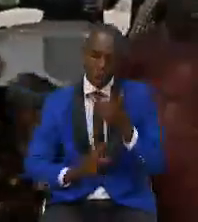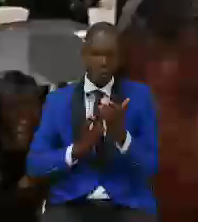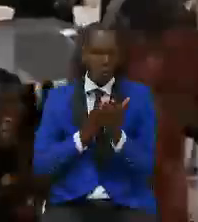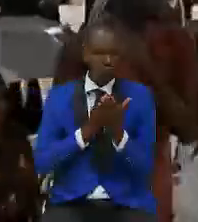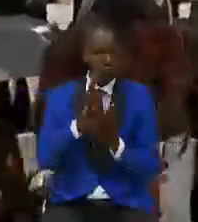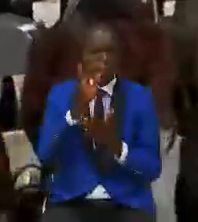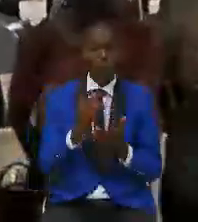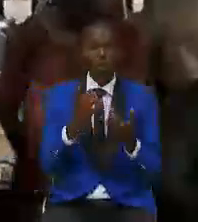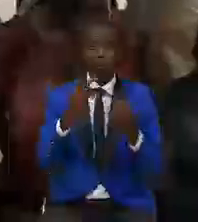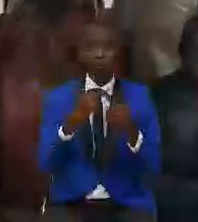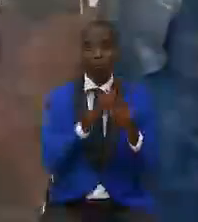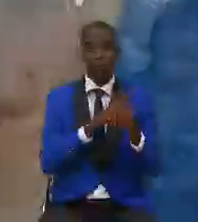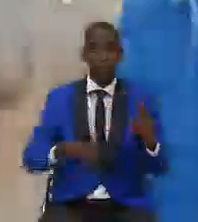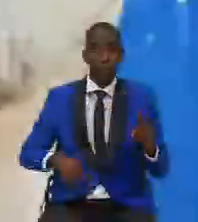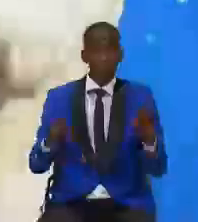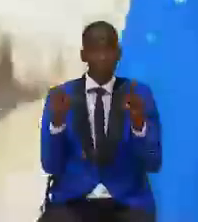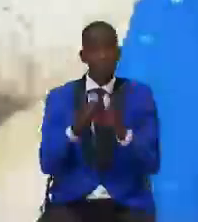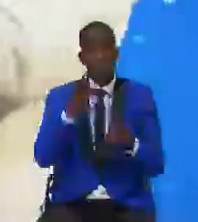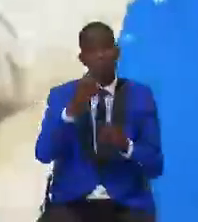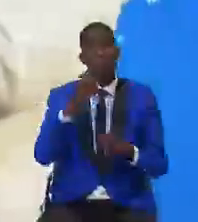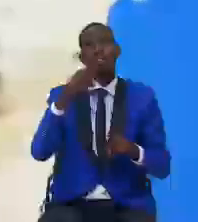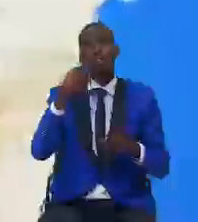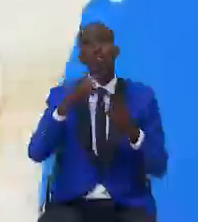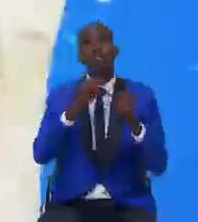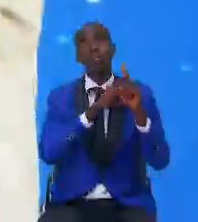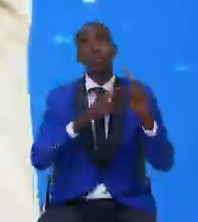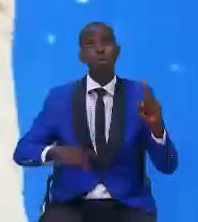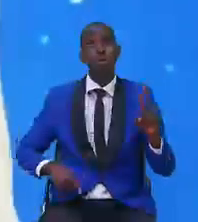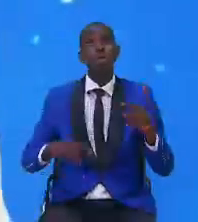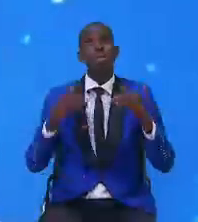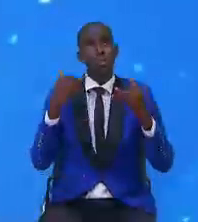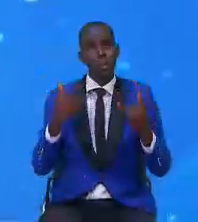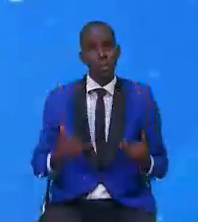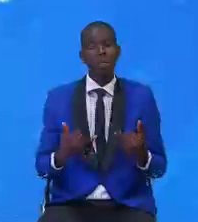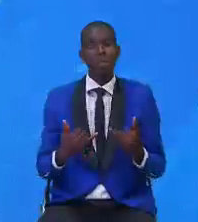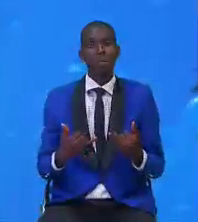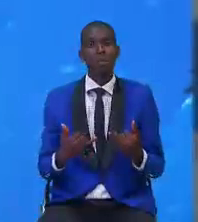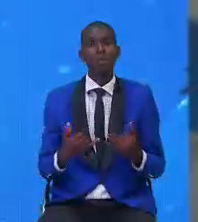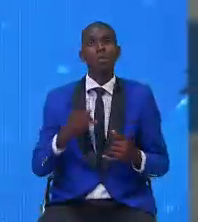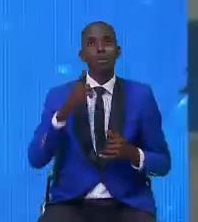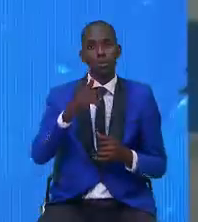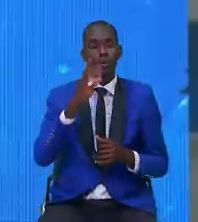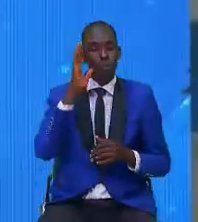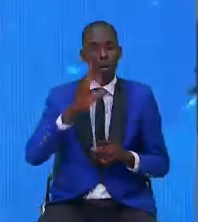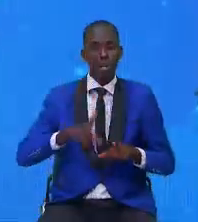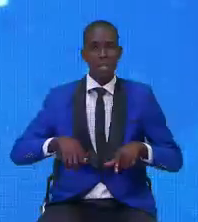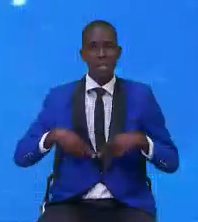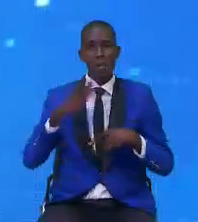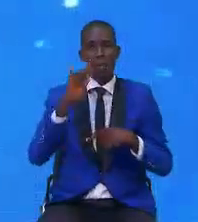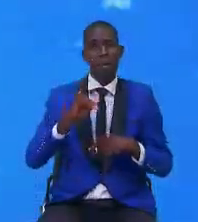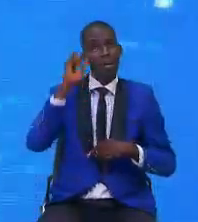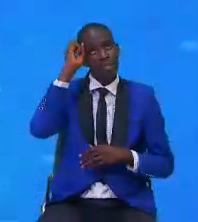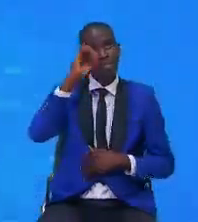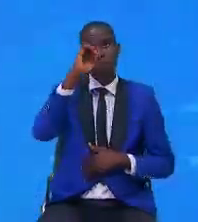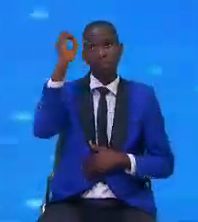you honestly come to the Lord and humbly come to the Lord, and as you tell the Lord, now you are going to live